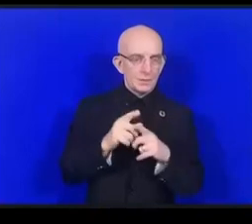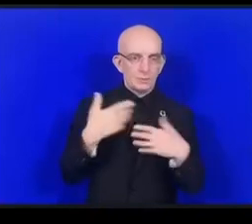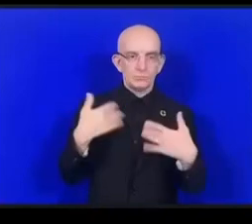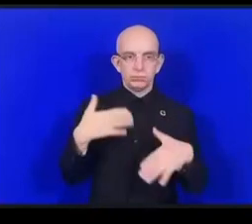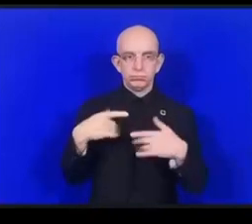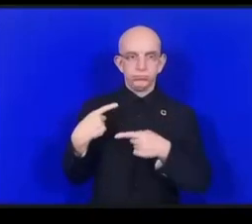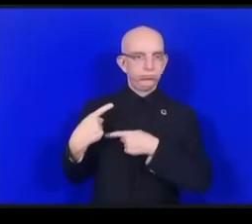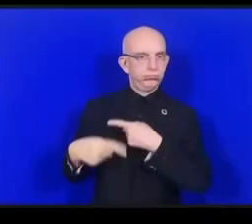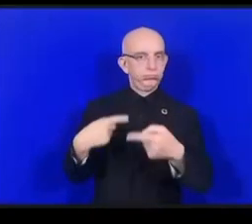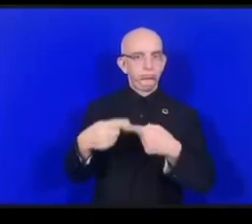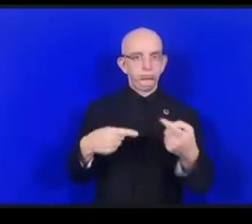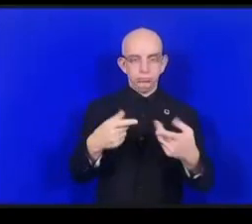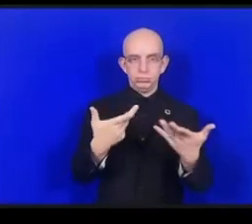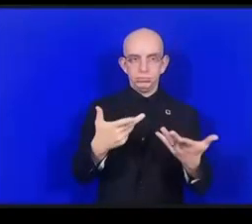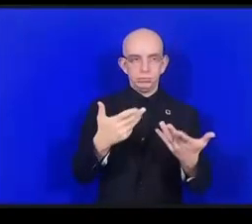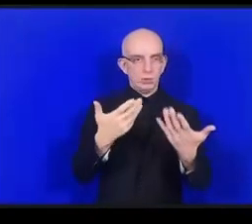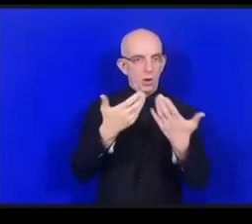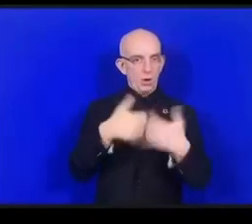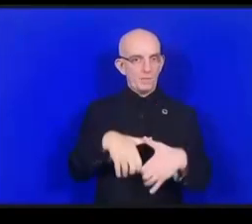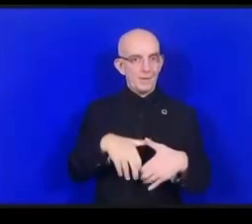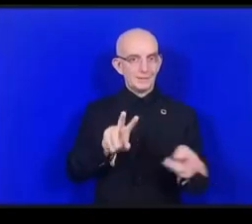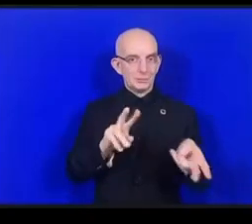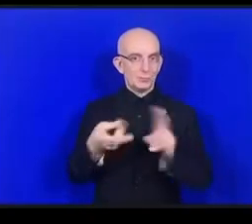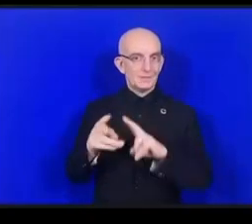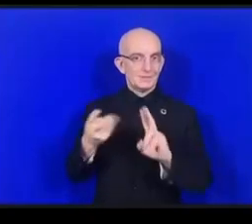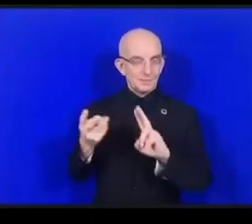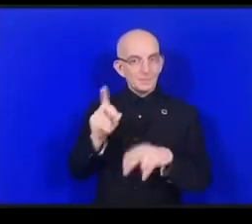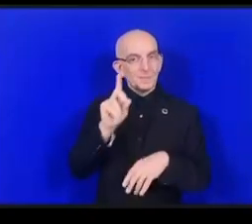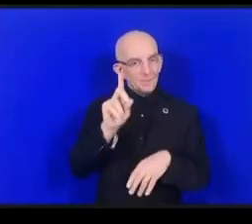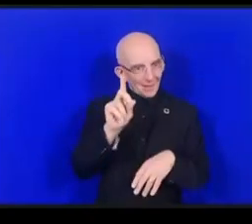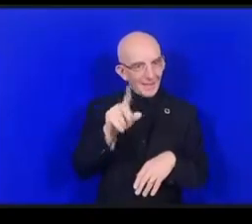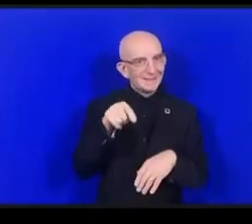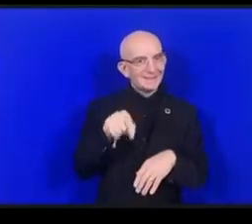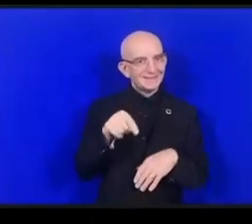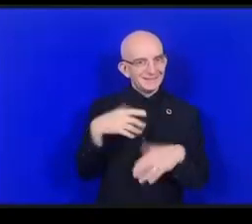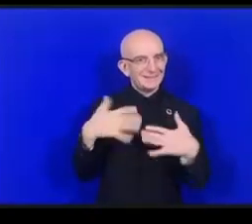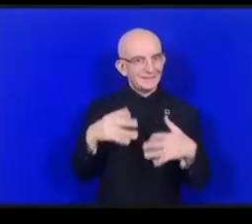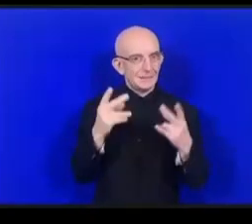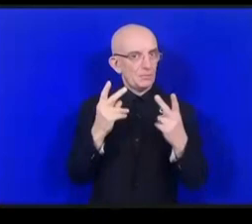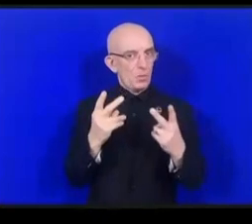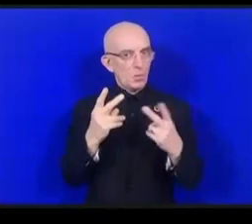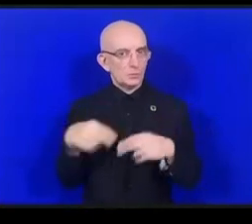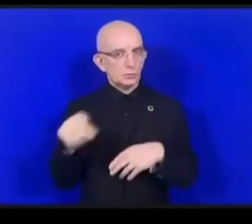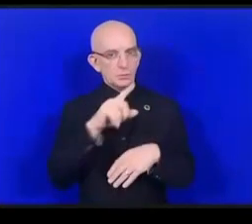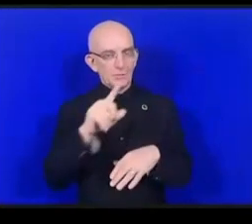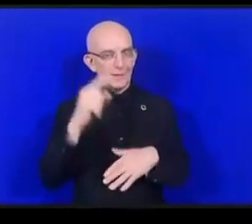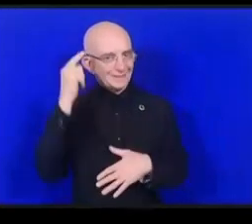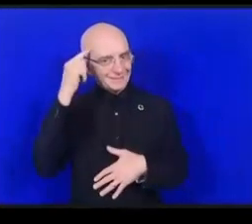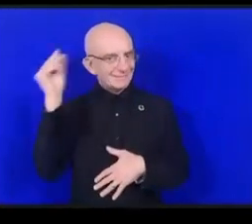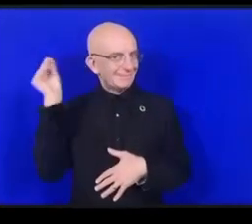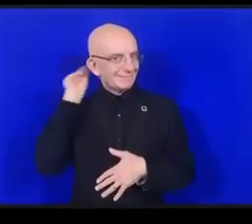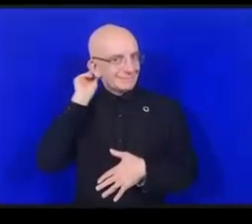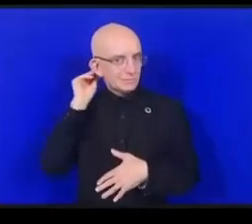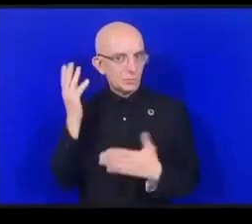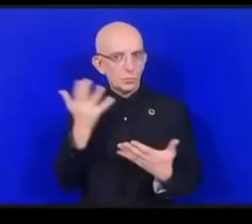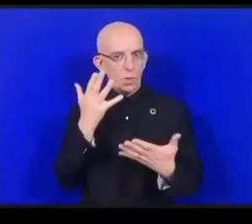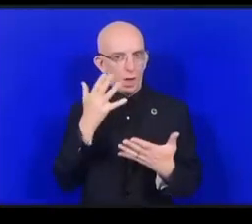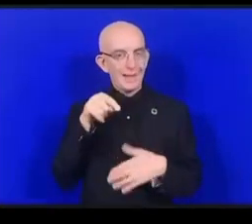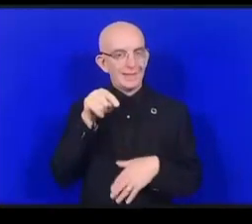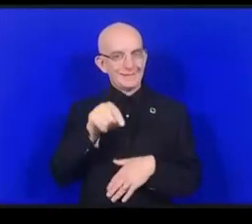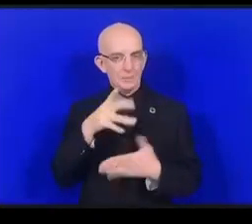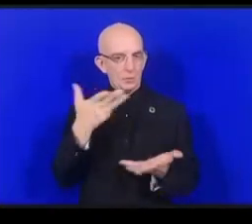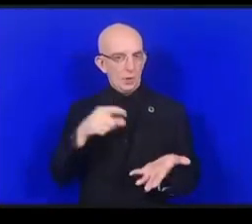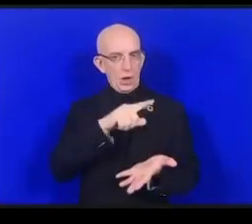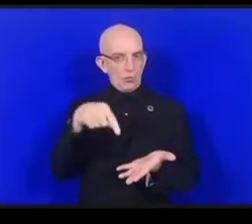mind within core internet values, the IGF, our context, this multi-stakeholder governance, making sure all stakeholders are at the